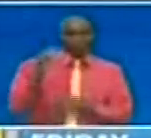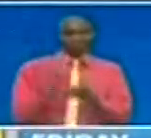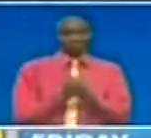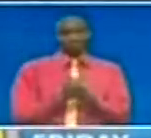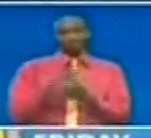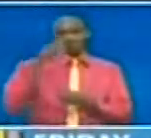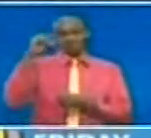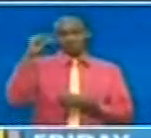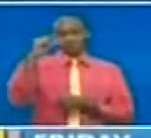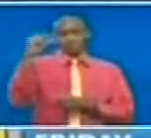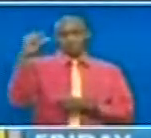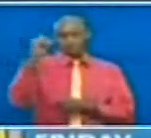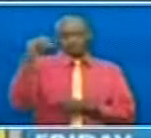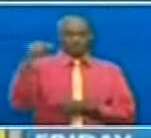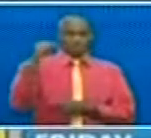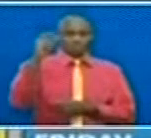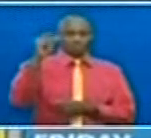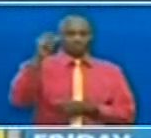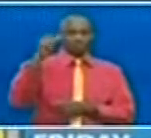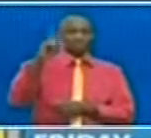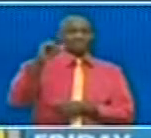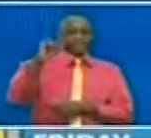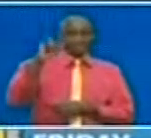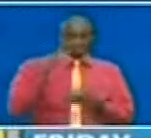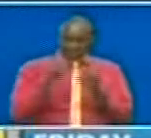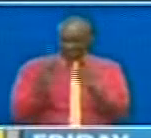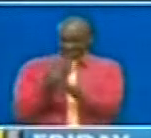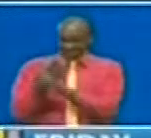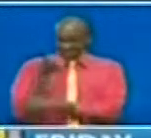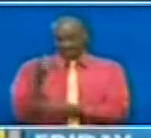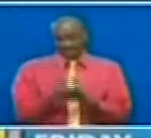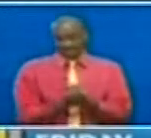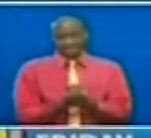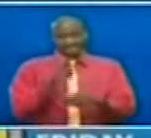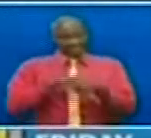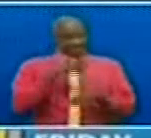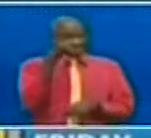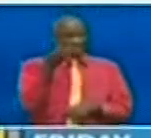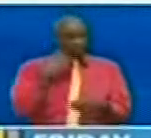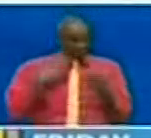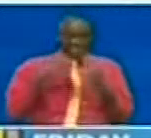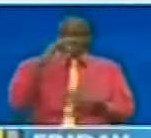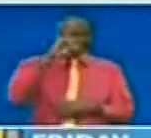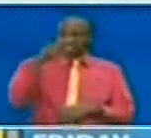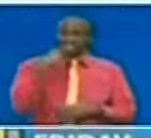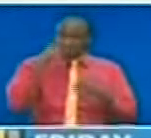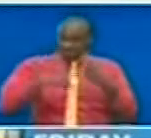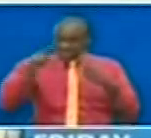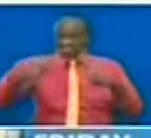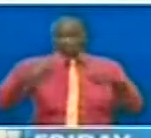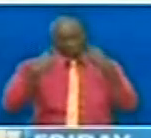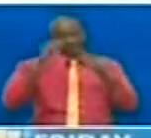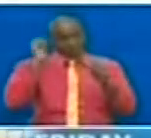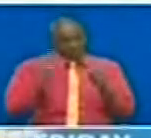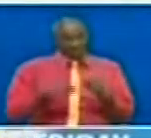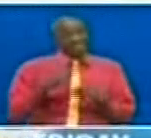Hedwig Ogunde and Joseph Oguto. While making the appointment of the bench, the CJ was categorical that the dispute must be heard